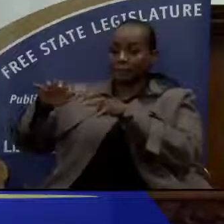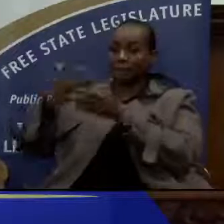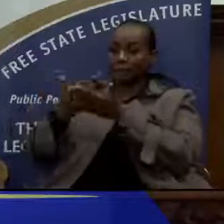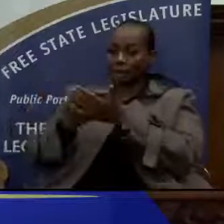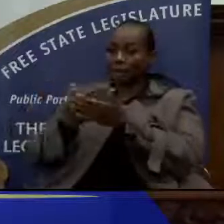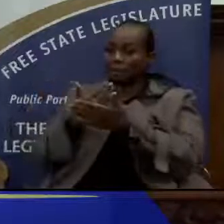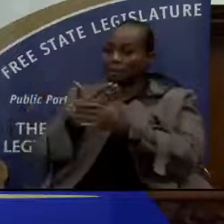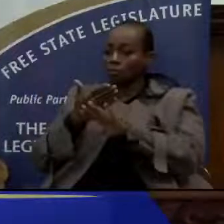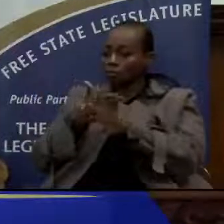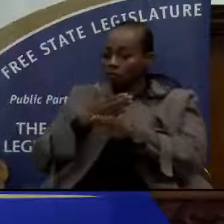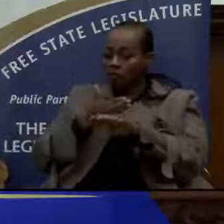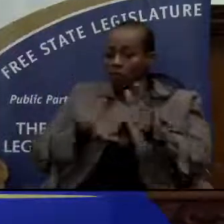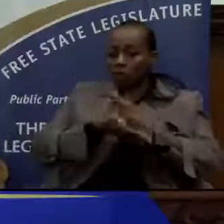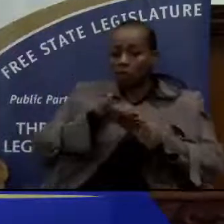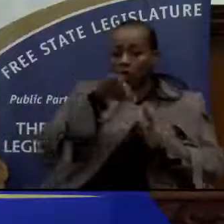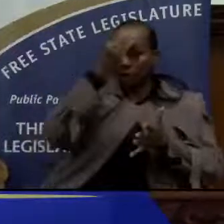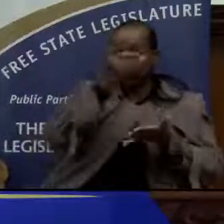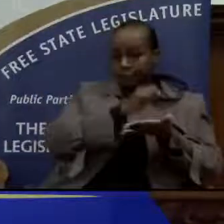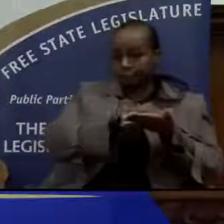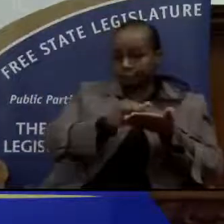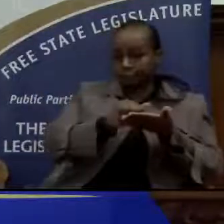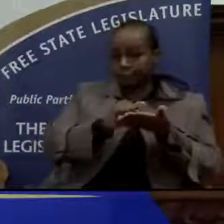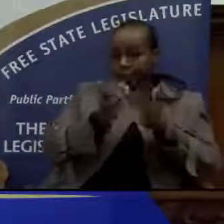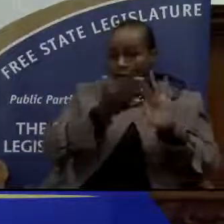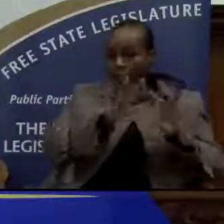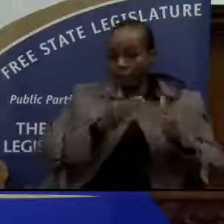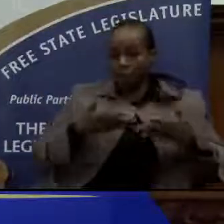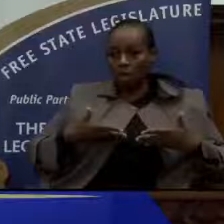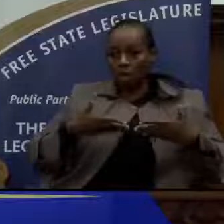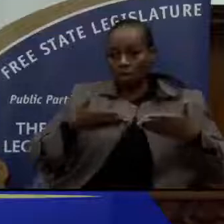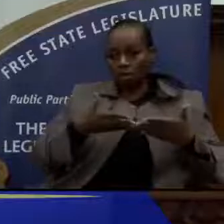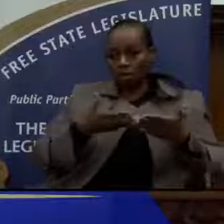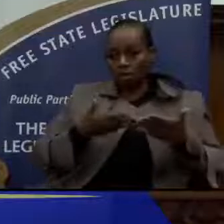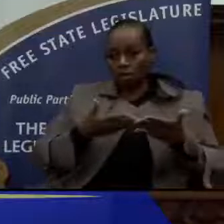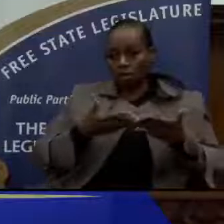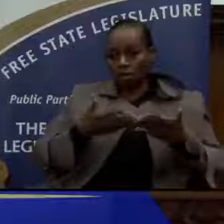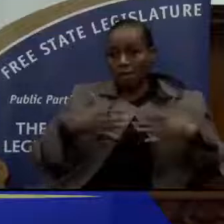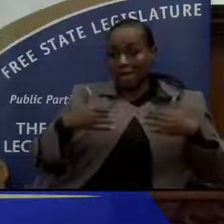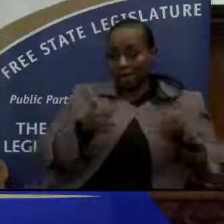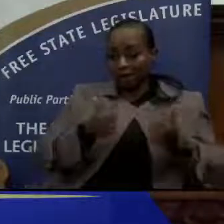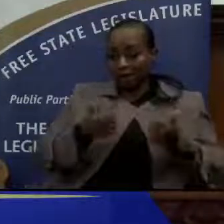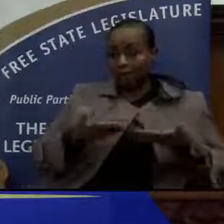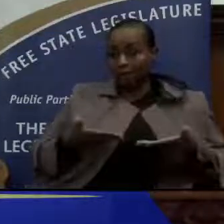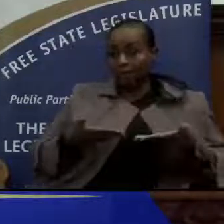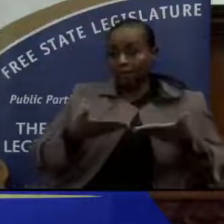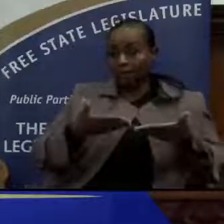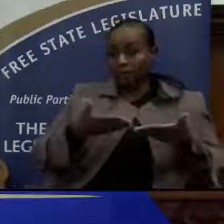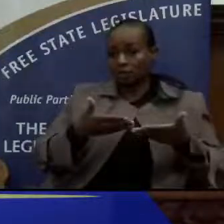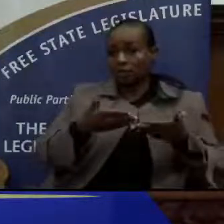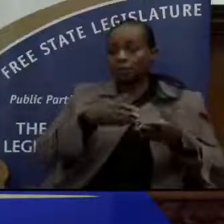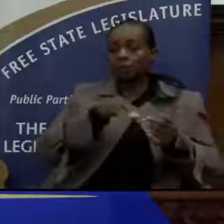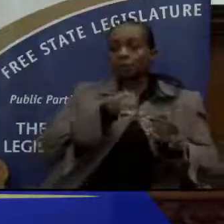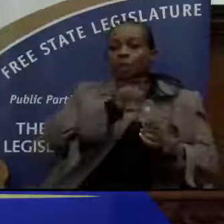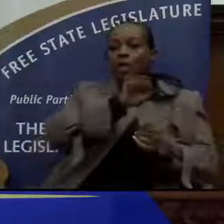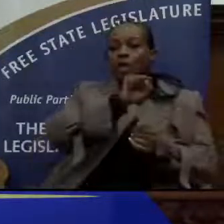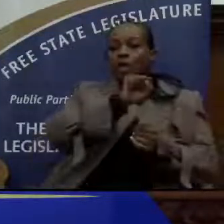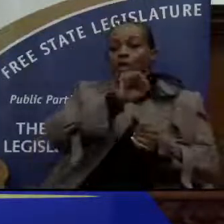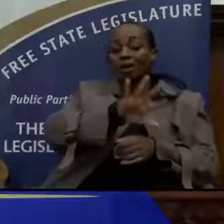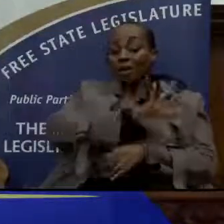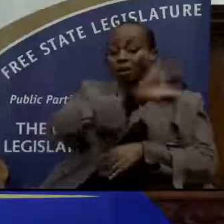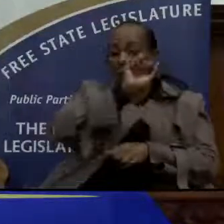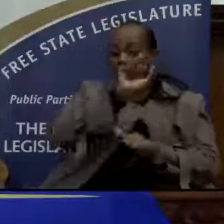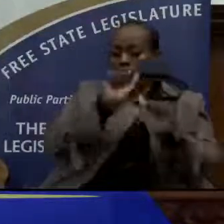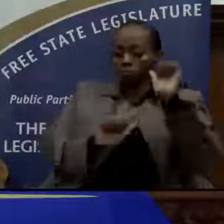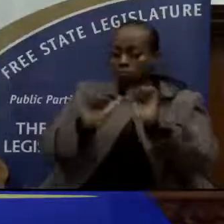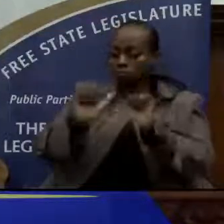can undergo internship and community health services. The South African Qualification Authority has assessed